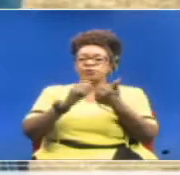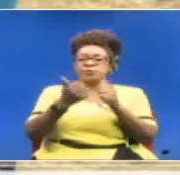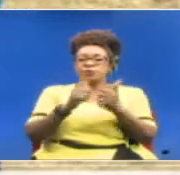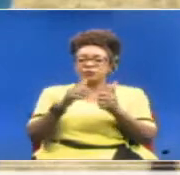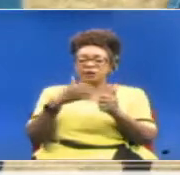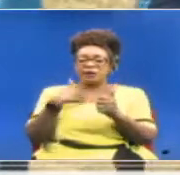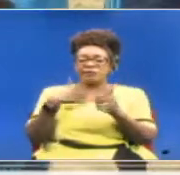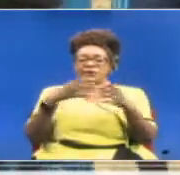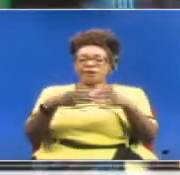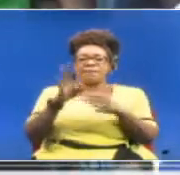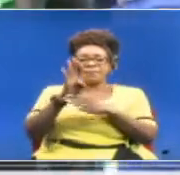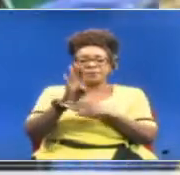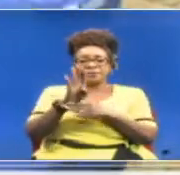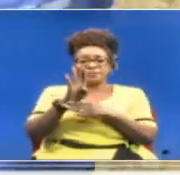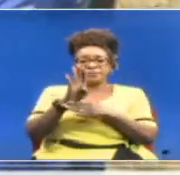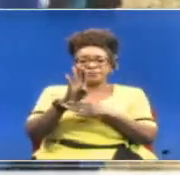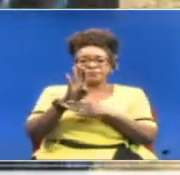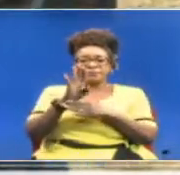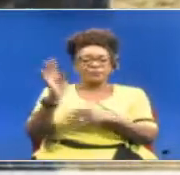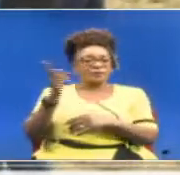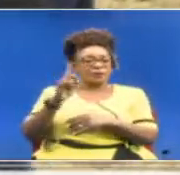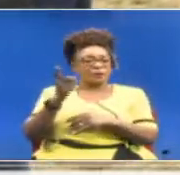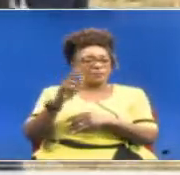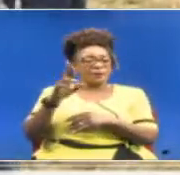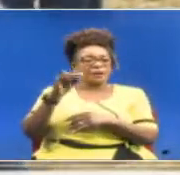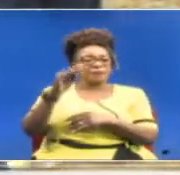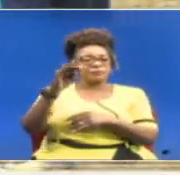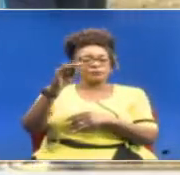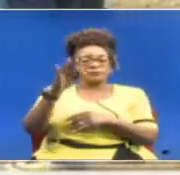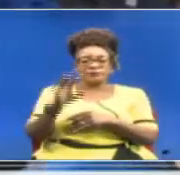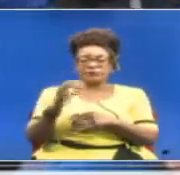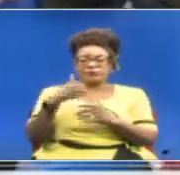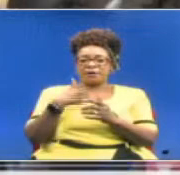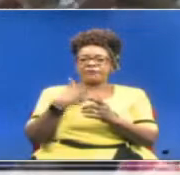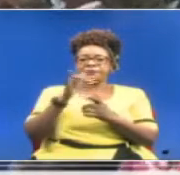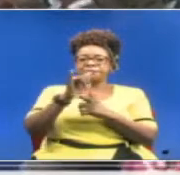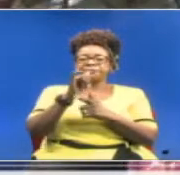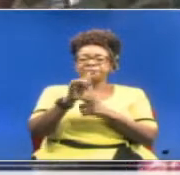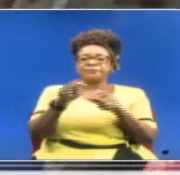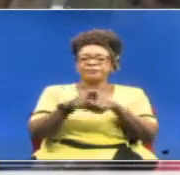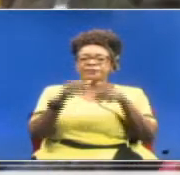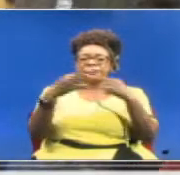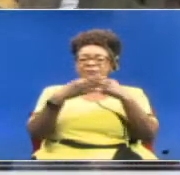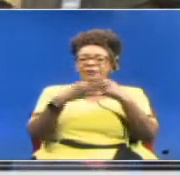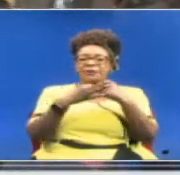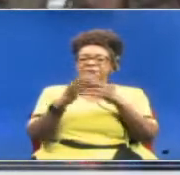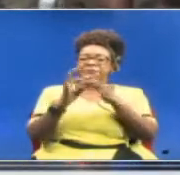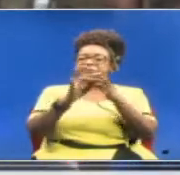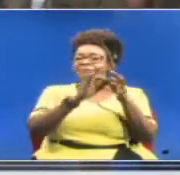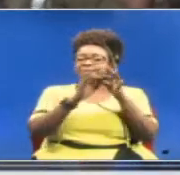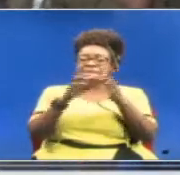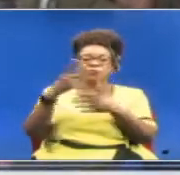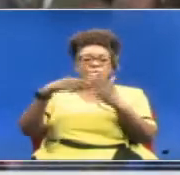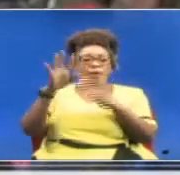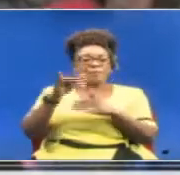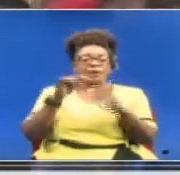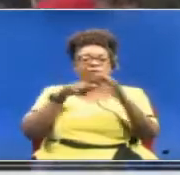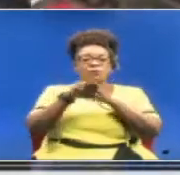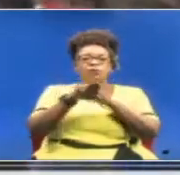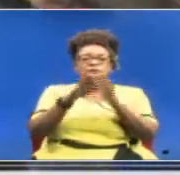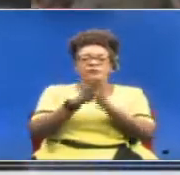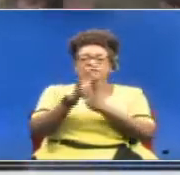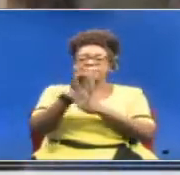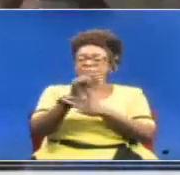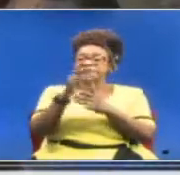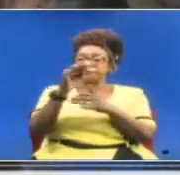B. In Nairobi, Rainbow FC failed to win their last game of the season as Kibra United won by a goal to retain their Division 1